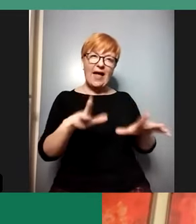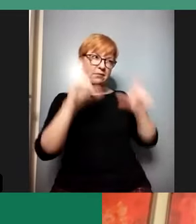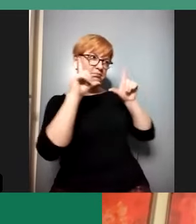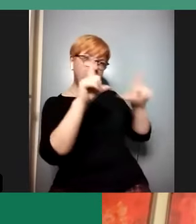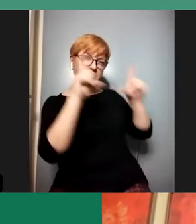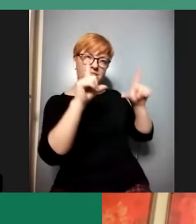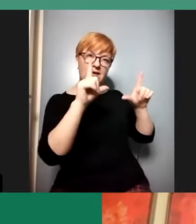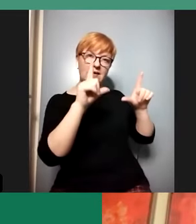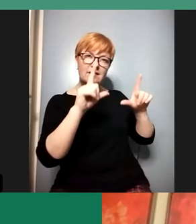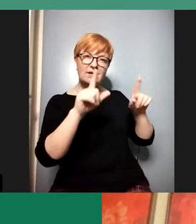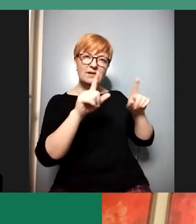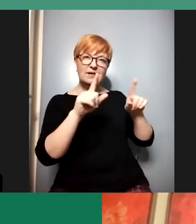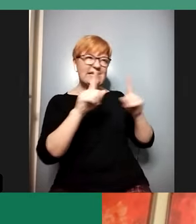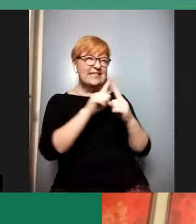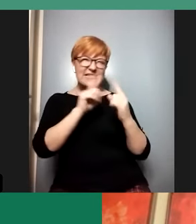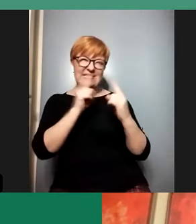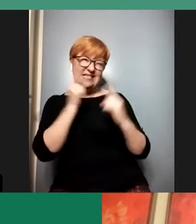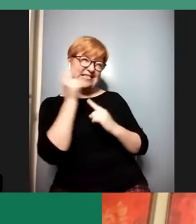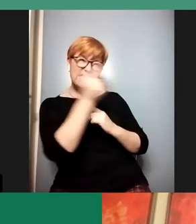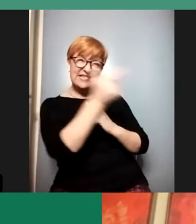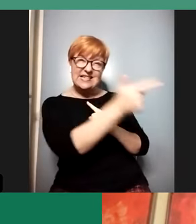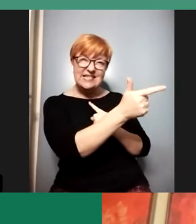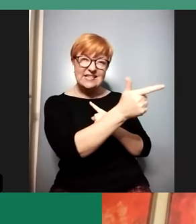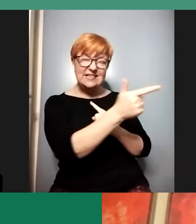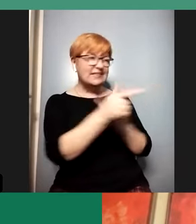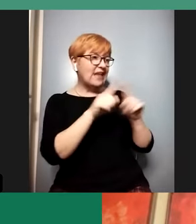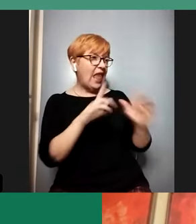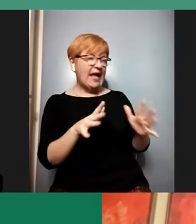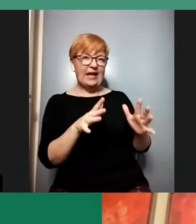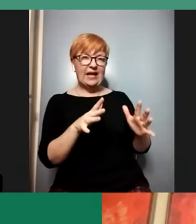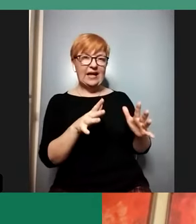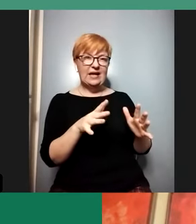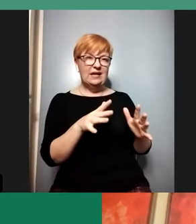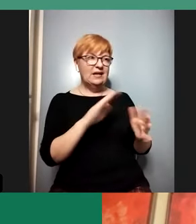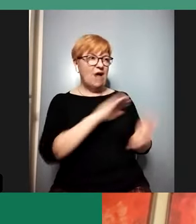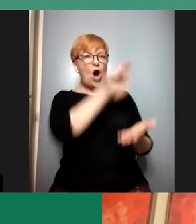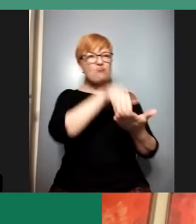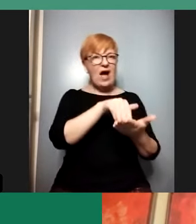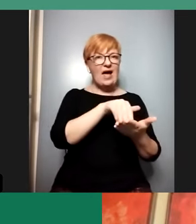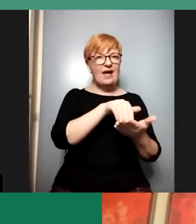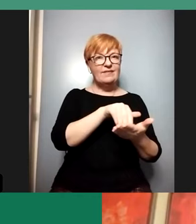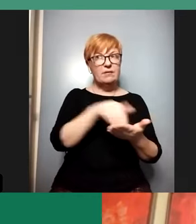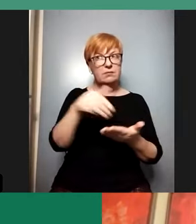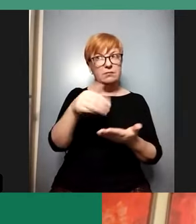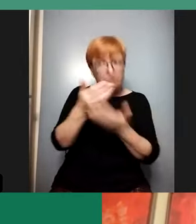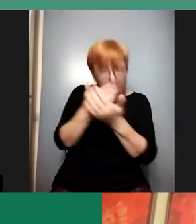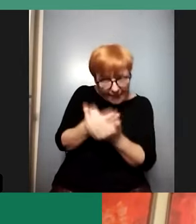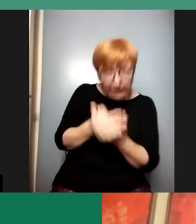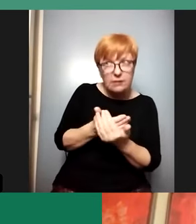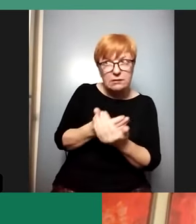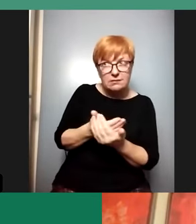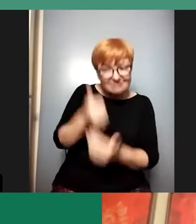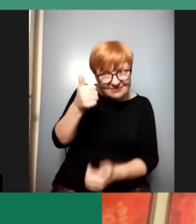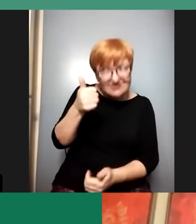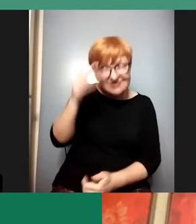distant distant way, as if they've come cap in hand to England, you know. But I think people